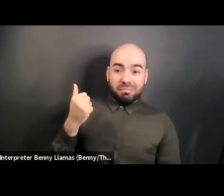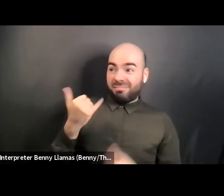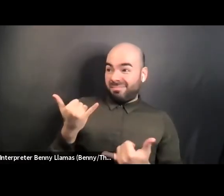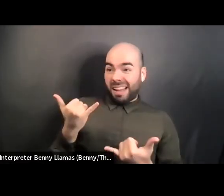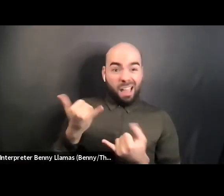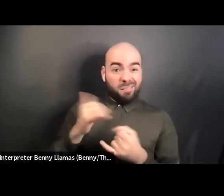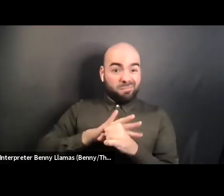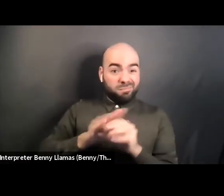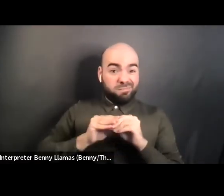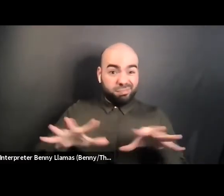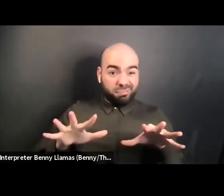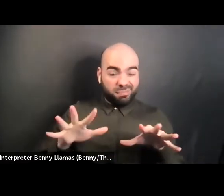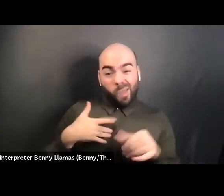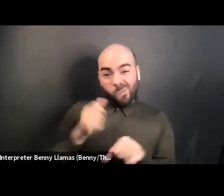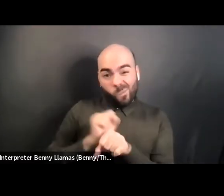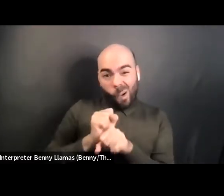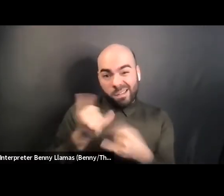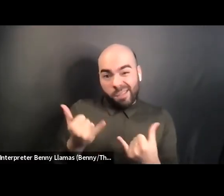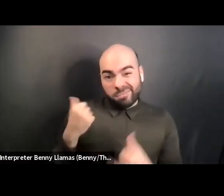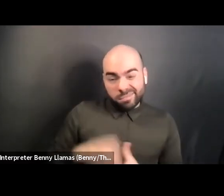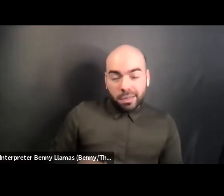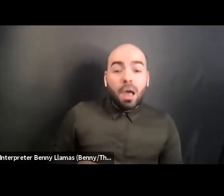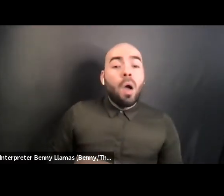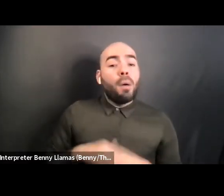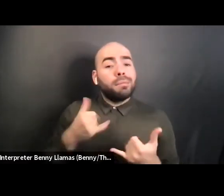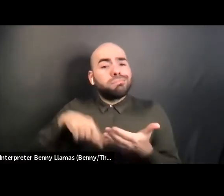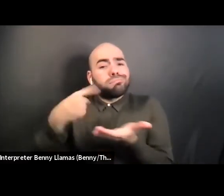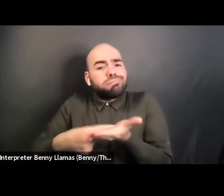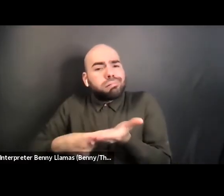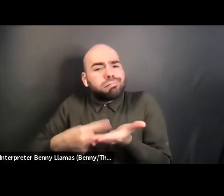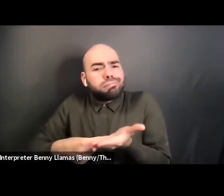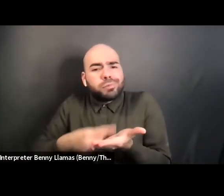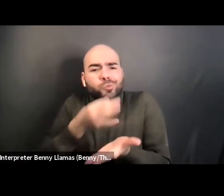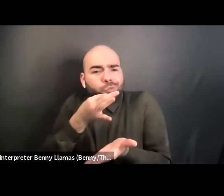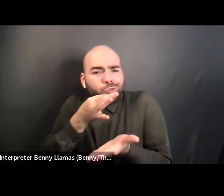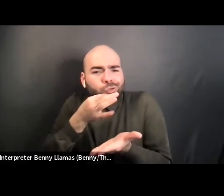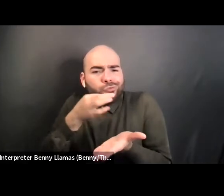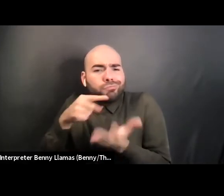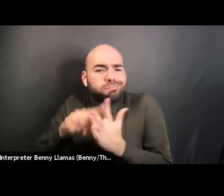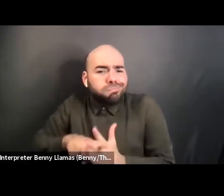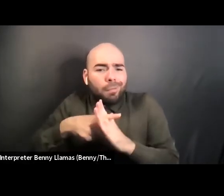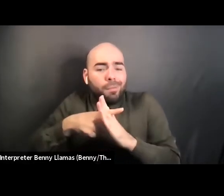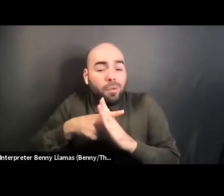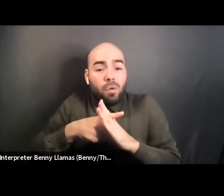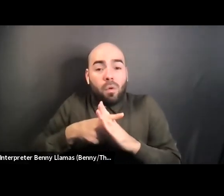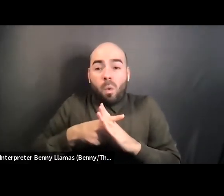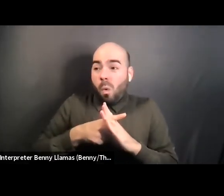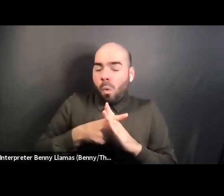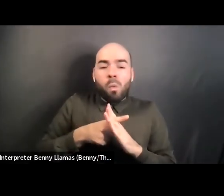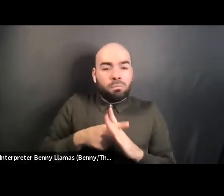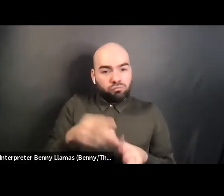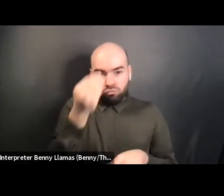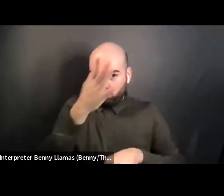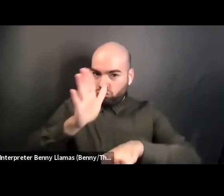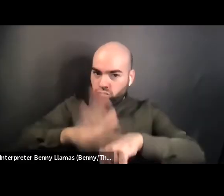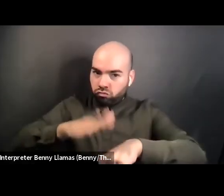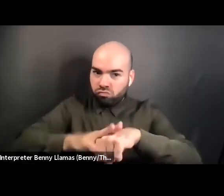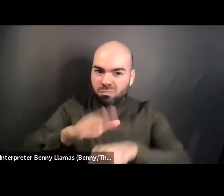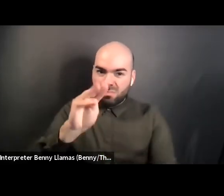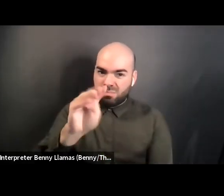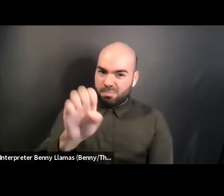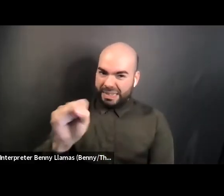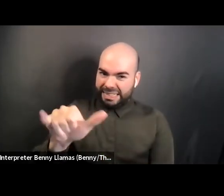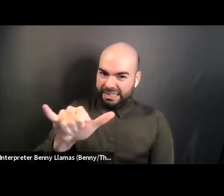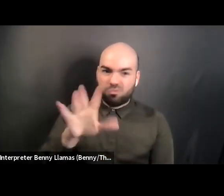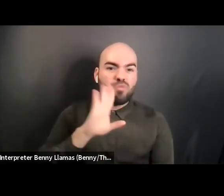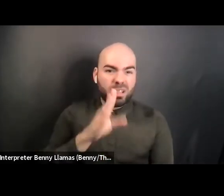replay. The conversation that we're about to have and enter into is going to be a mess, which brings me so